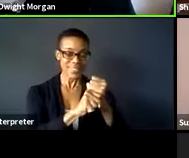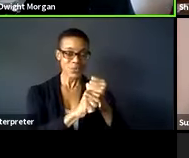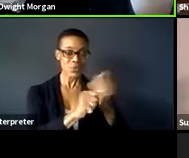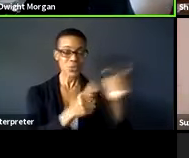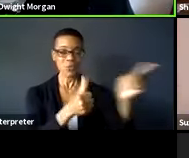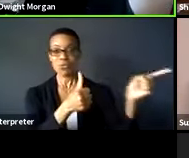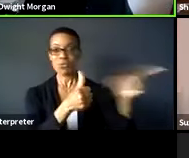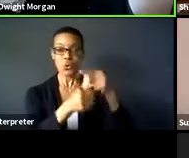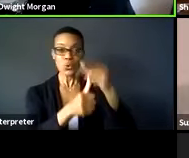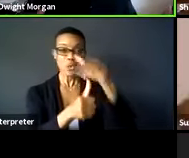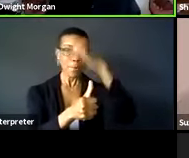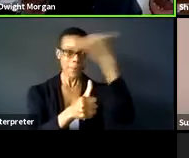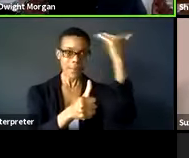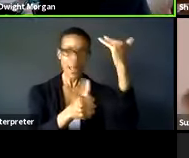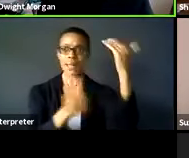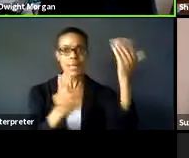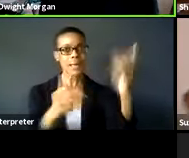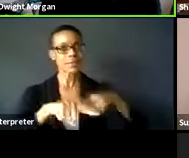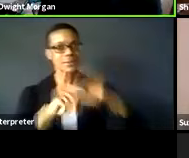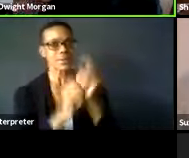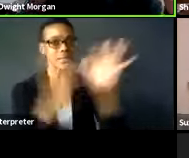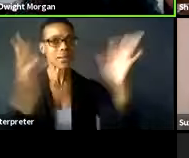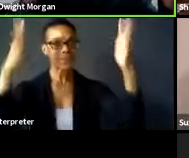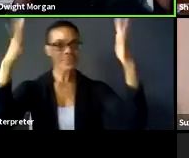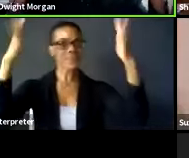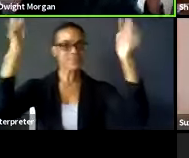election, yeah, we do need to take a moment to celebrate that.